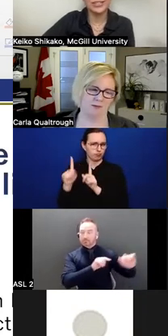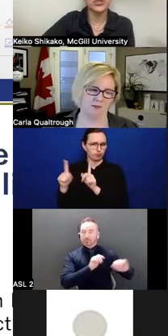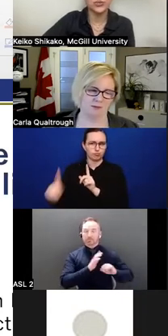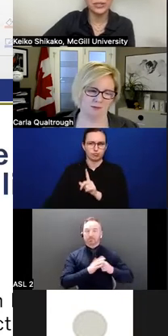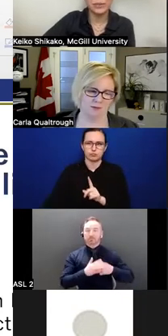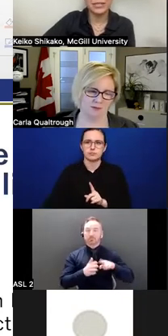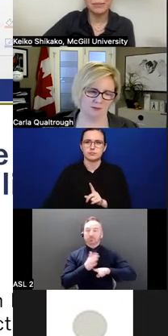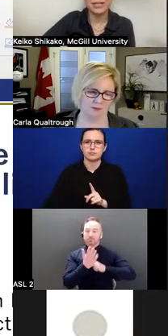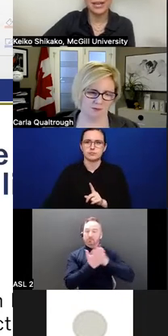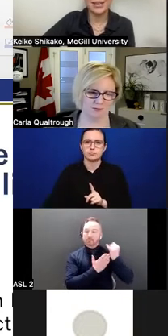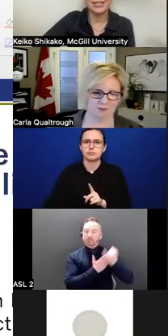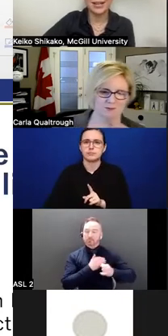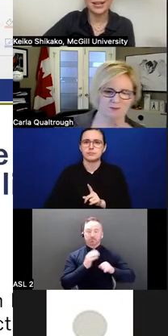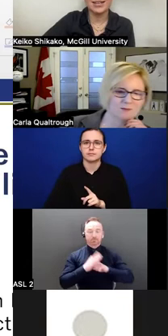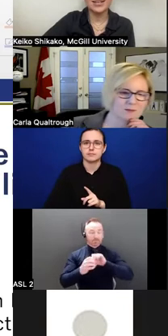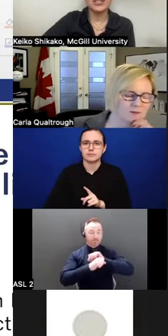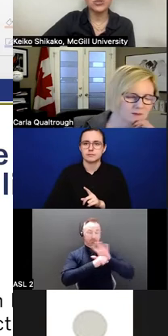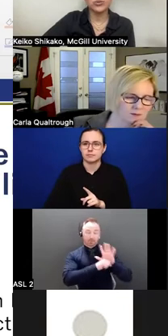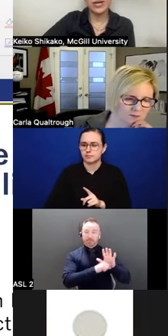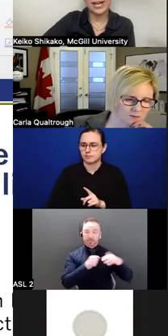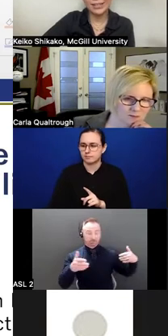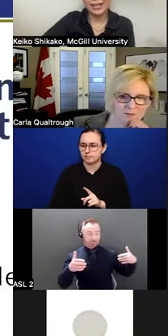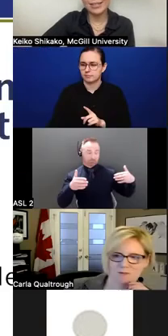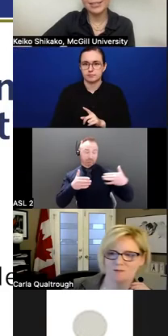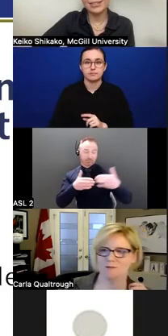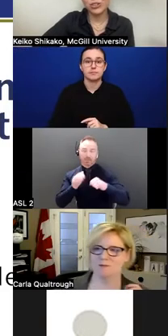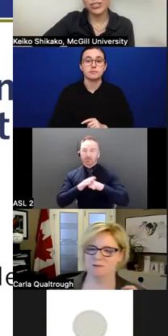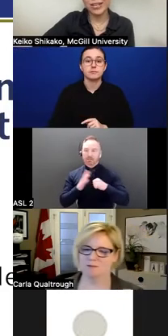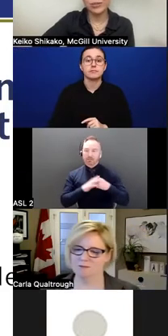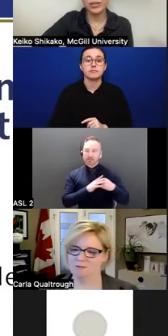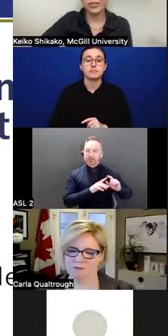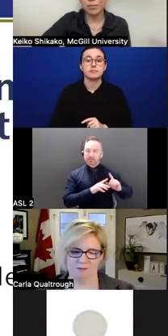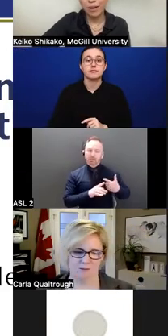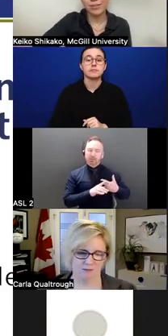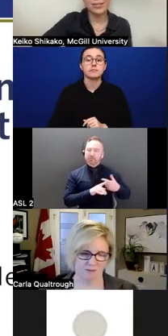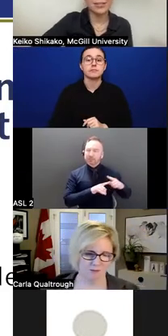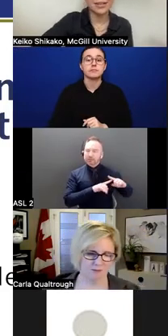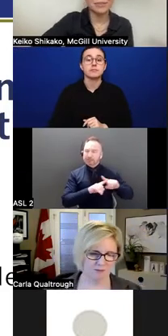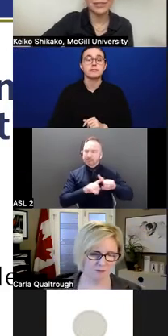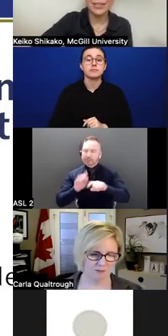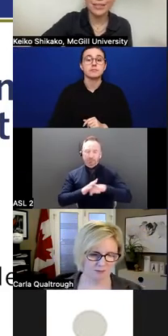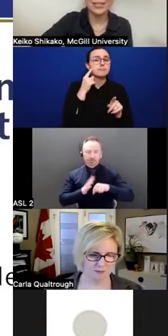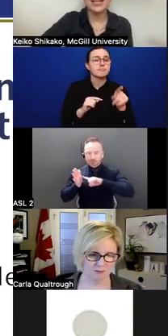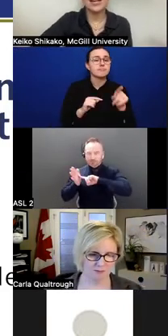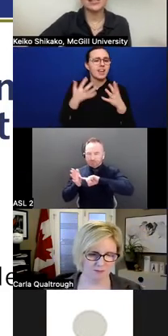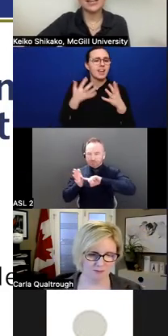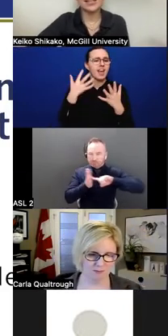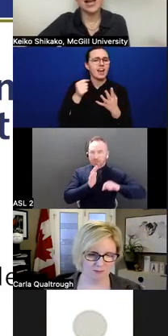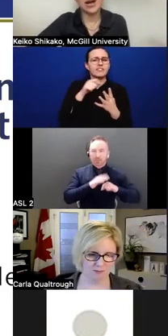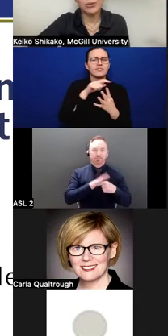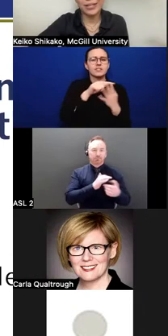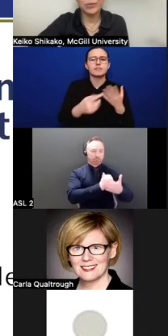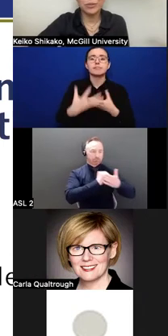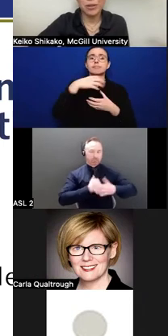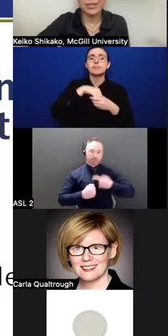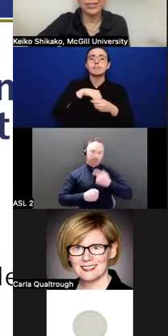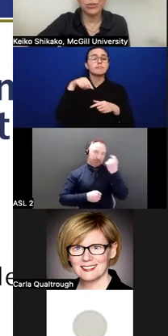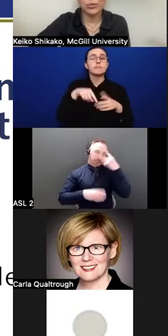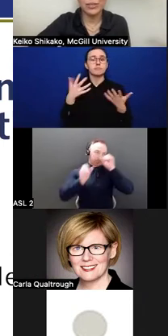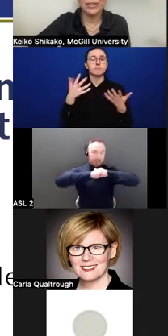were done during the pandemic, and to analyze and understand what are the policies that are being done and how they